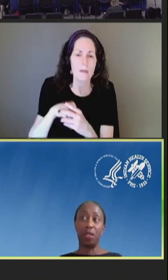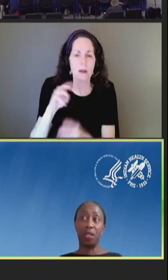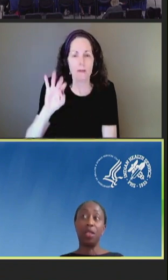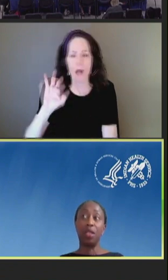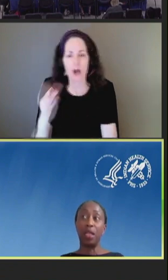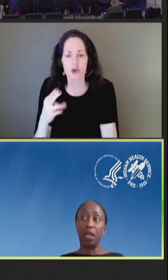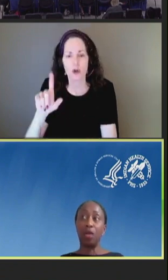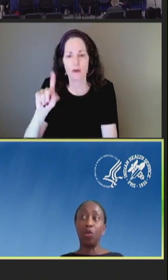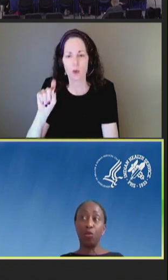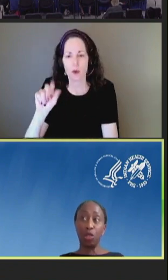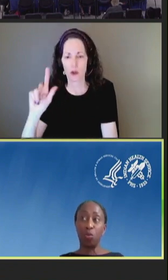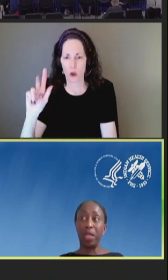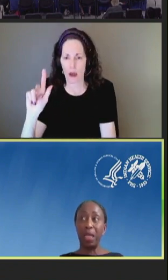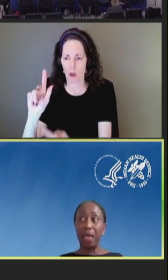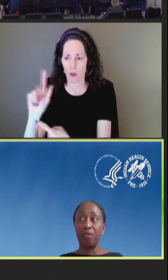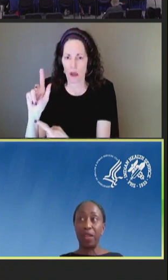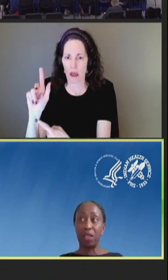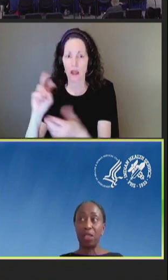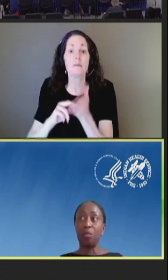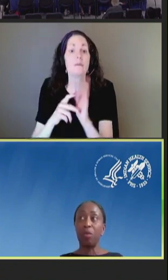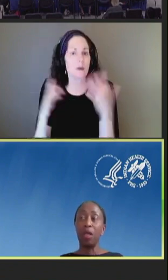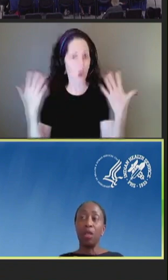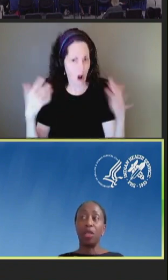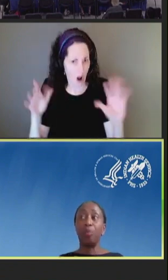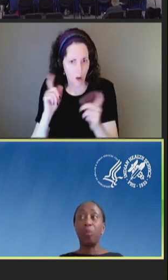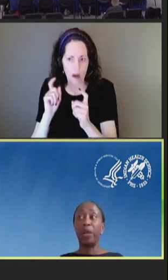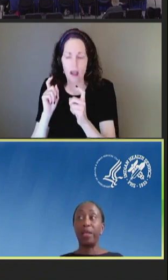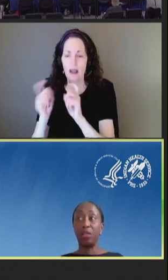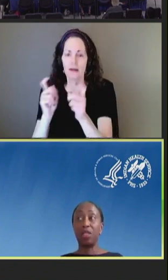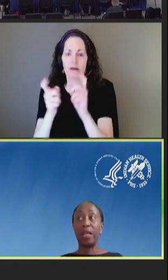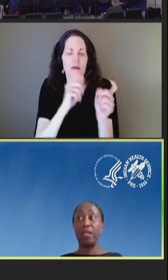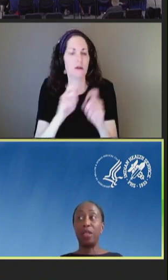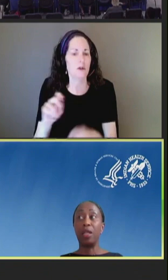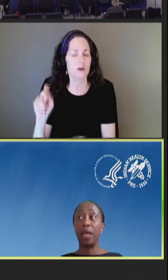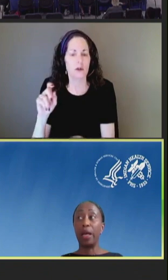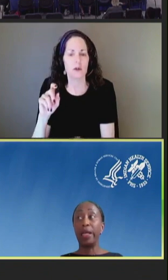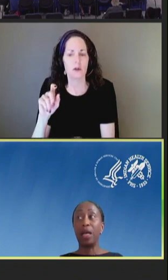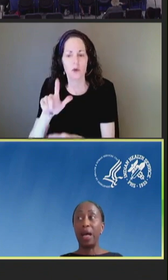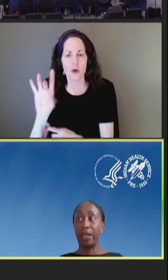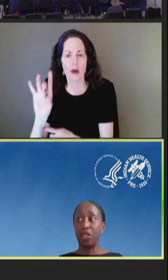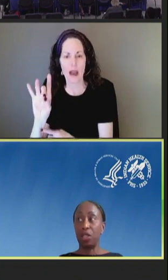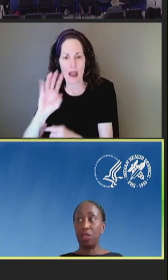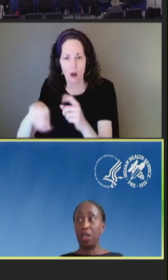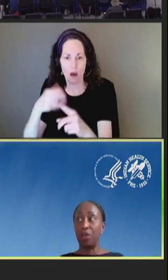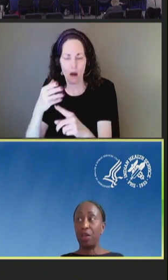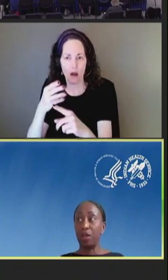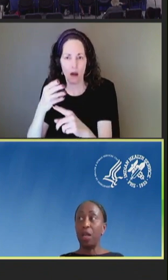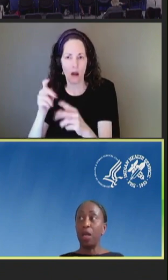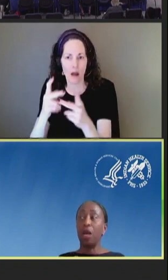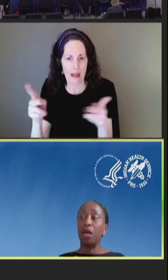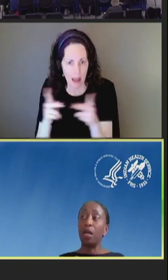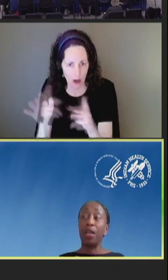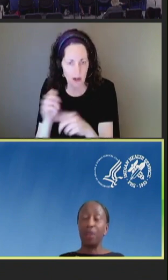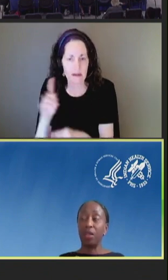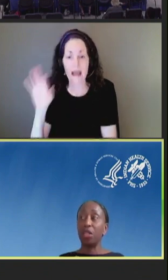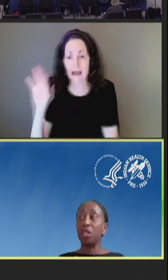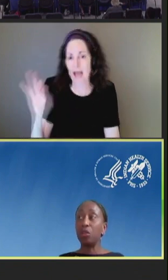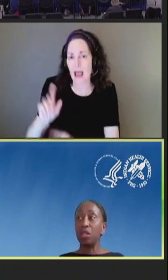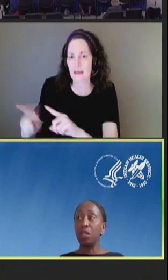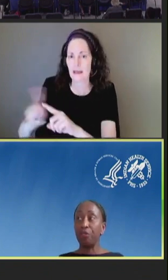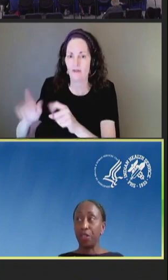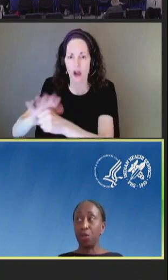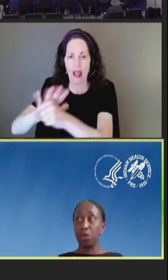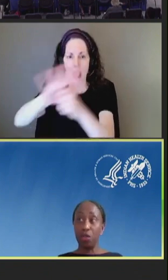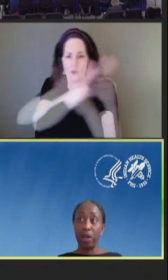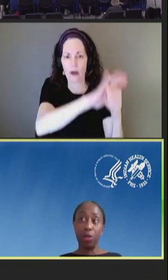has designated over 28 vaccine champion pilot sites in 9 IHS areas,